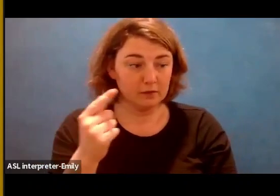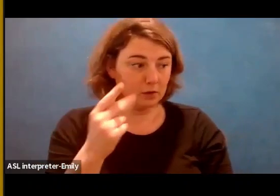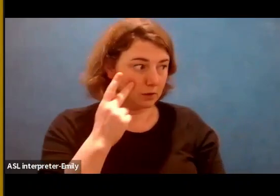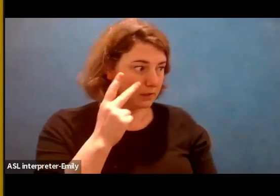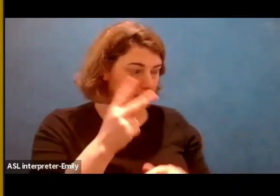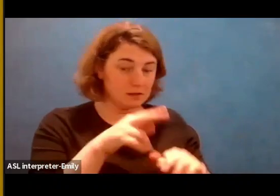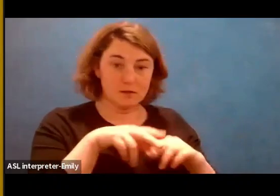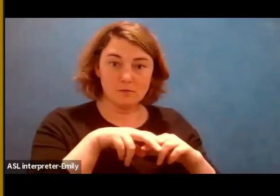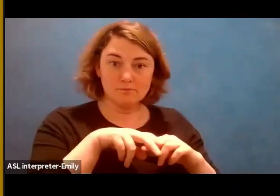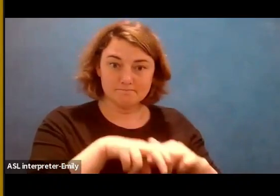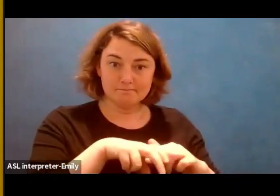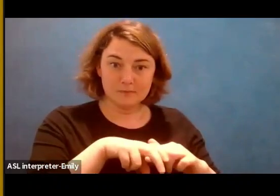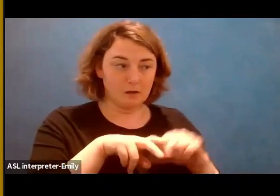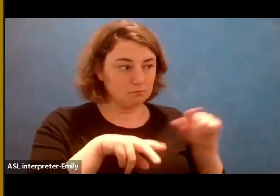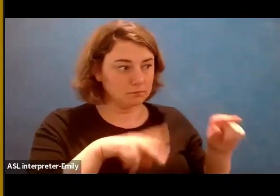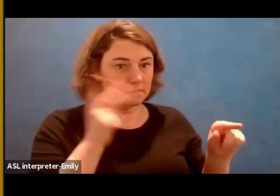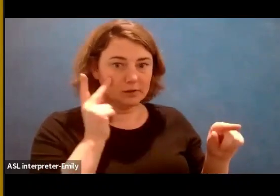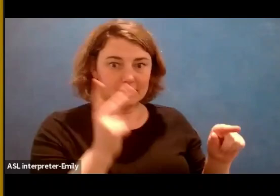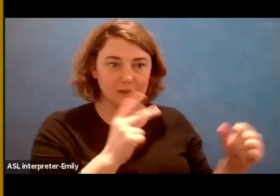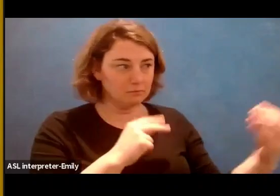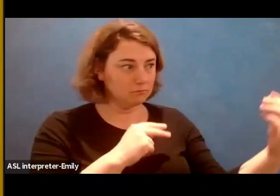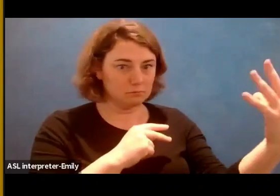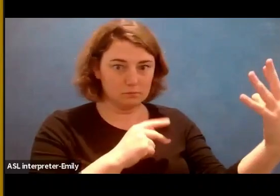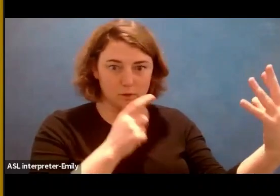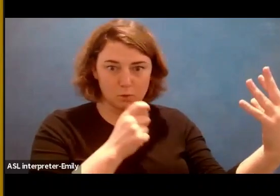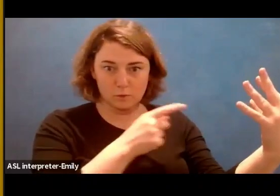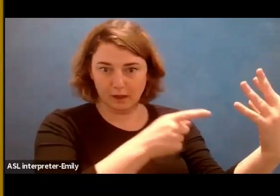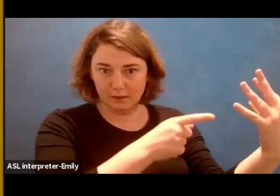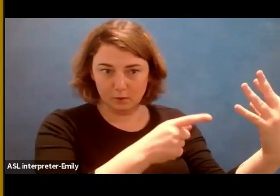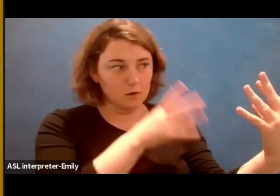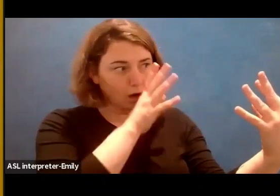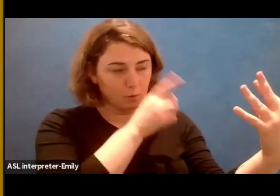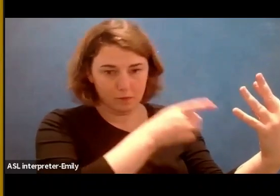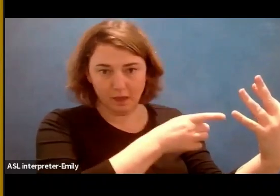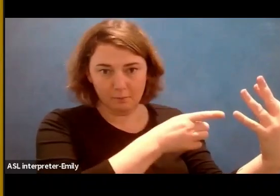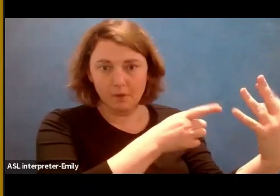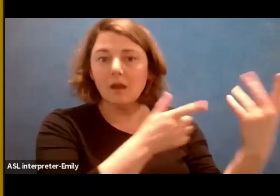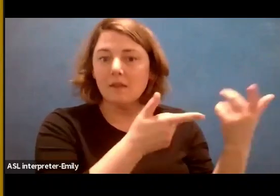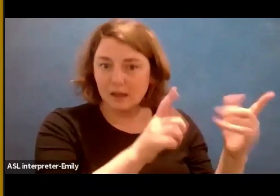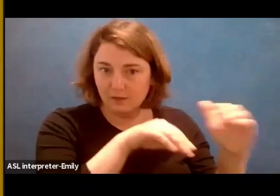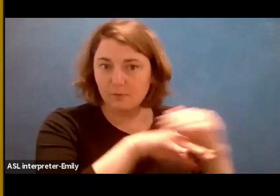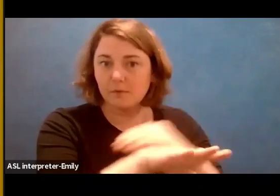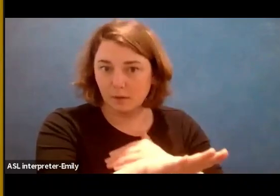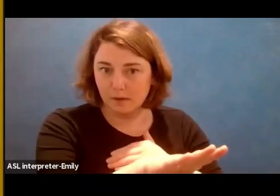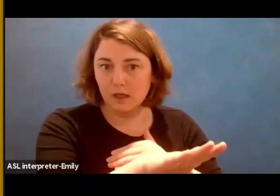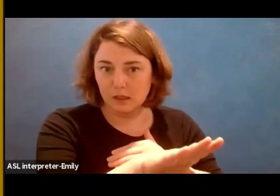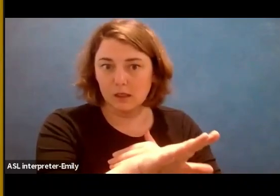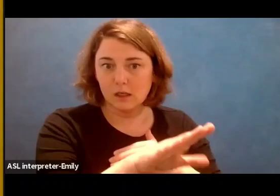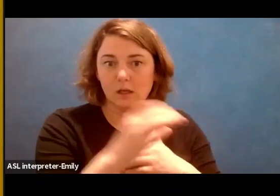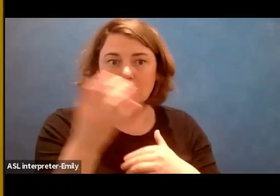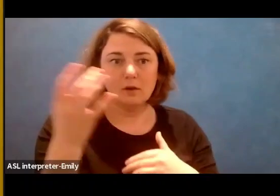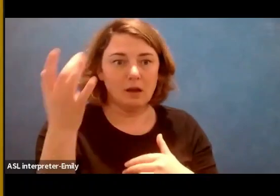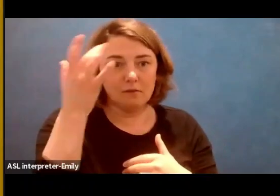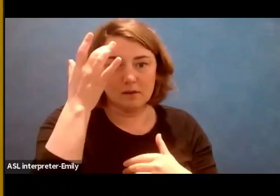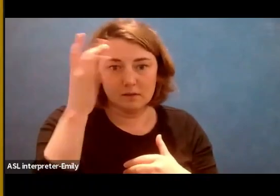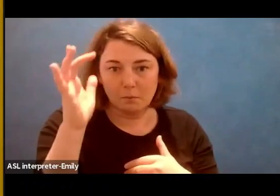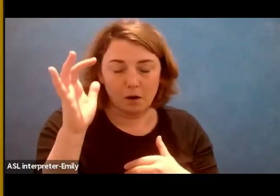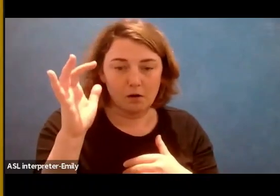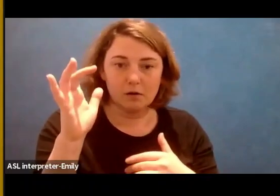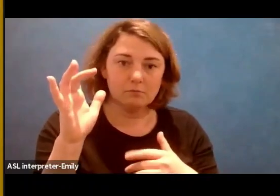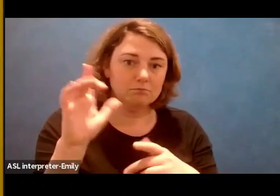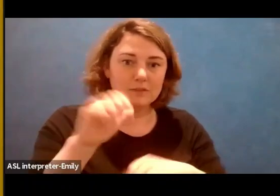to see who's at the door, talk with that person, and then even allow them entrance into the home if you have a smart lock connected to a